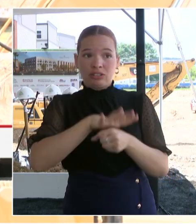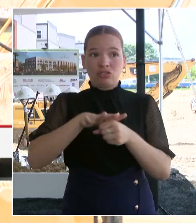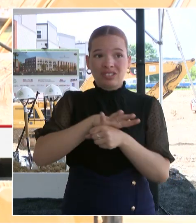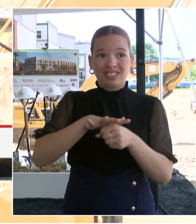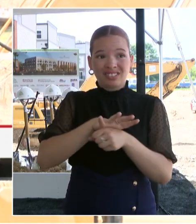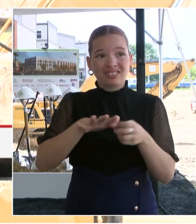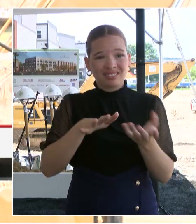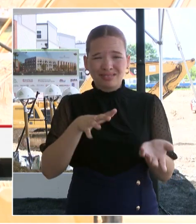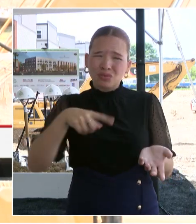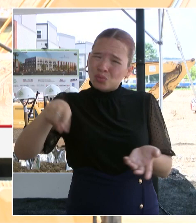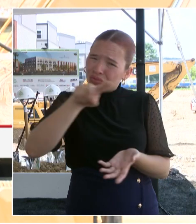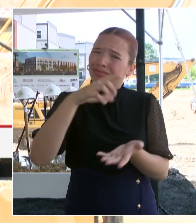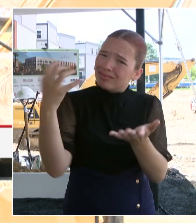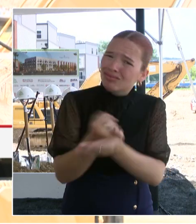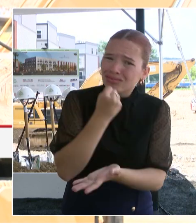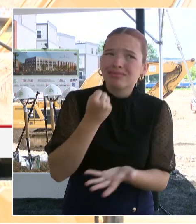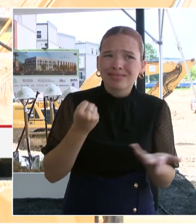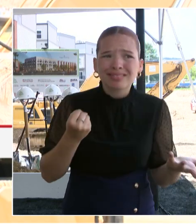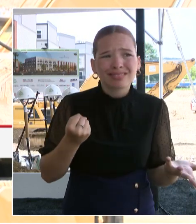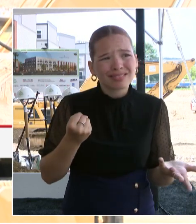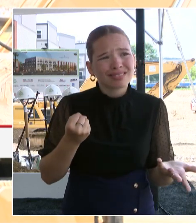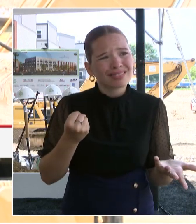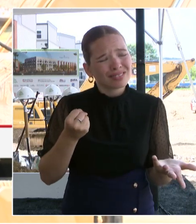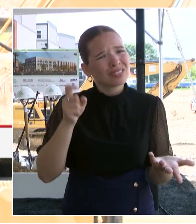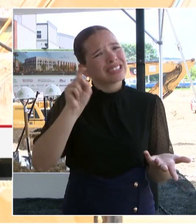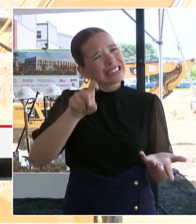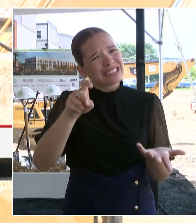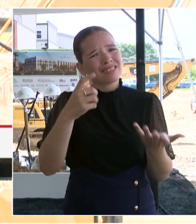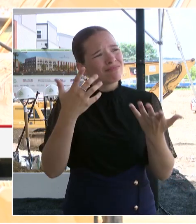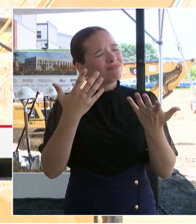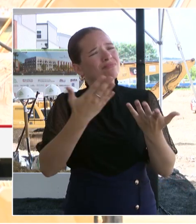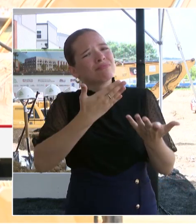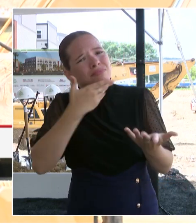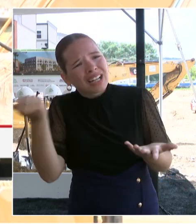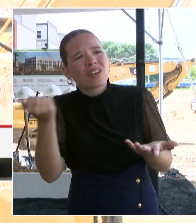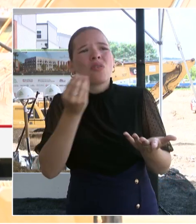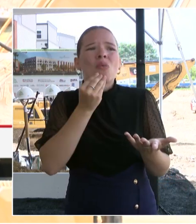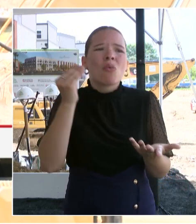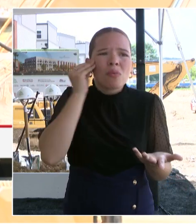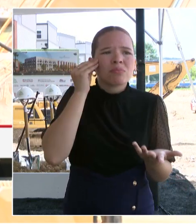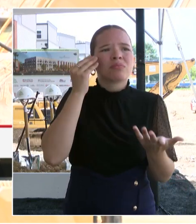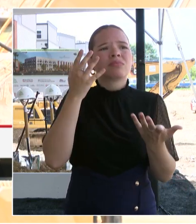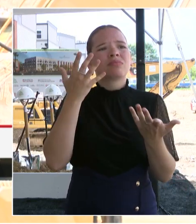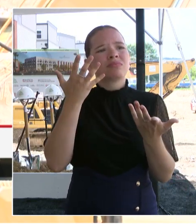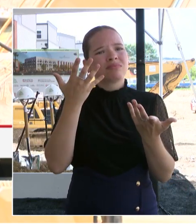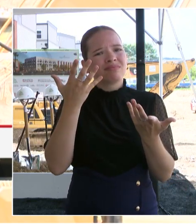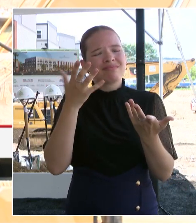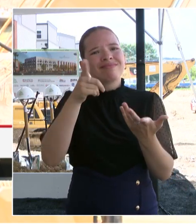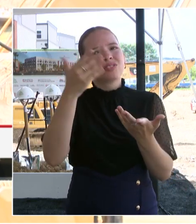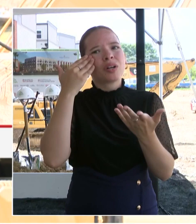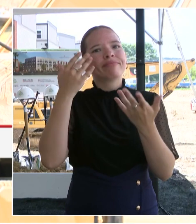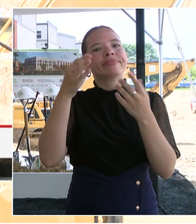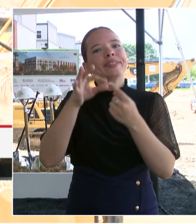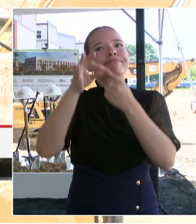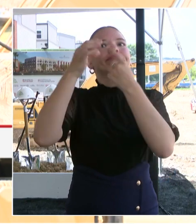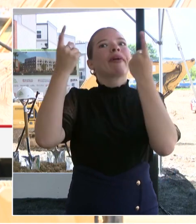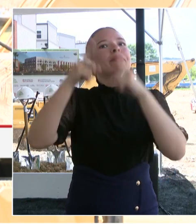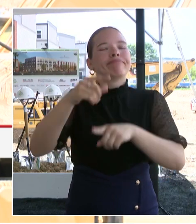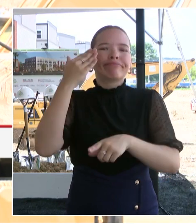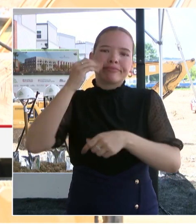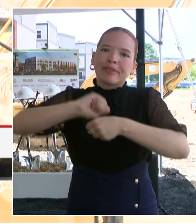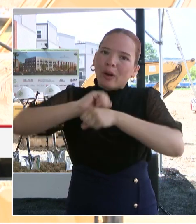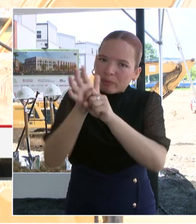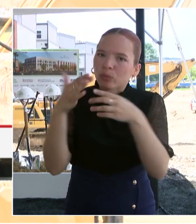The need is especially important post-pandemic, as high as it's ever been. And at APA, we respond